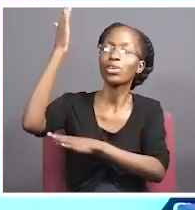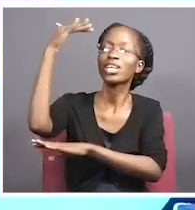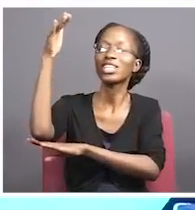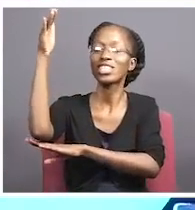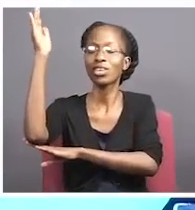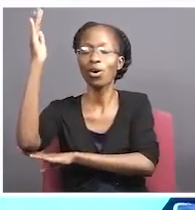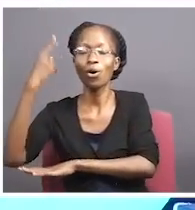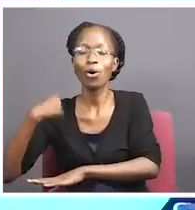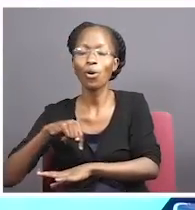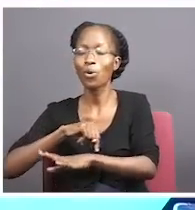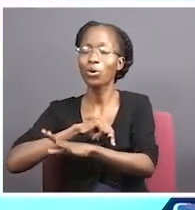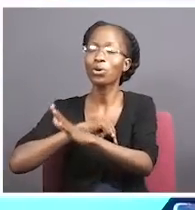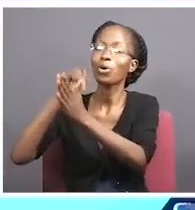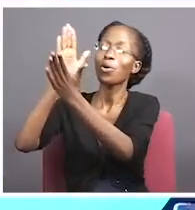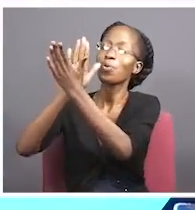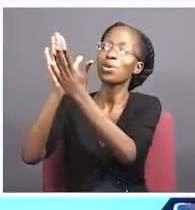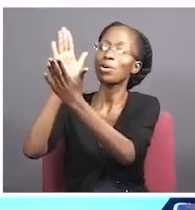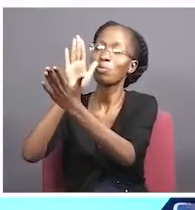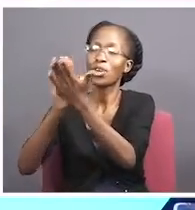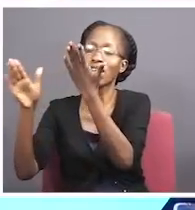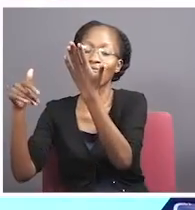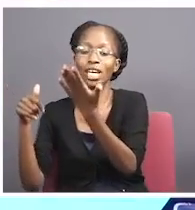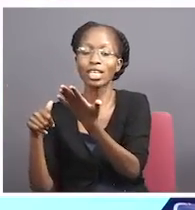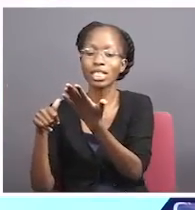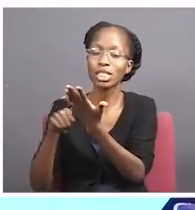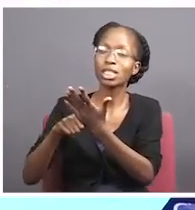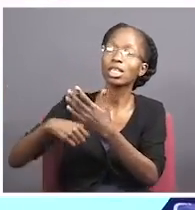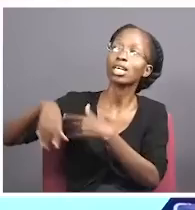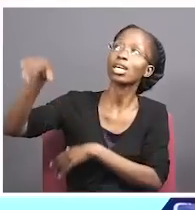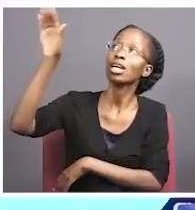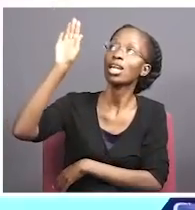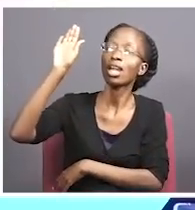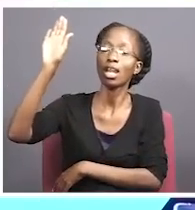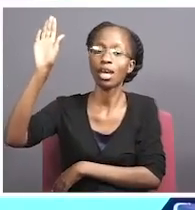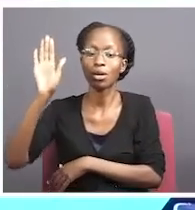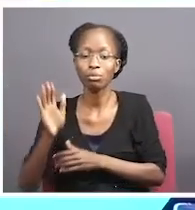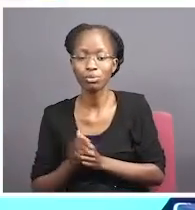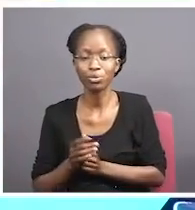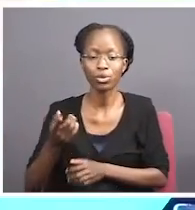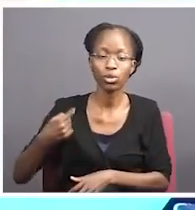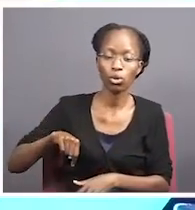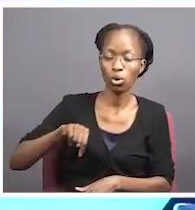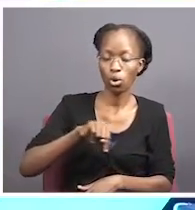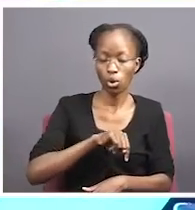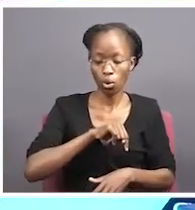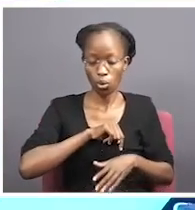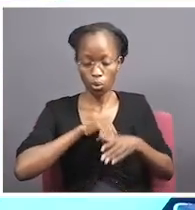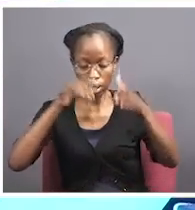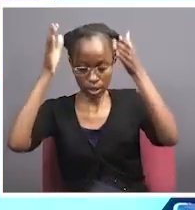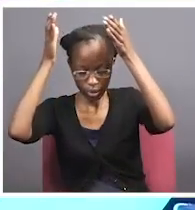God, oh glorious God, we praise your name,